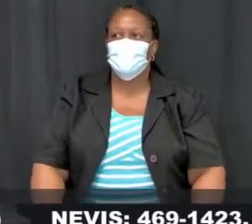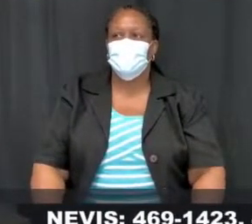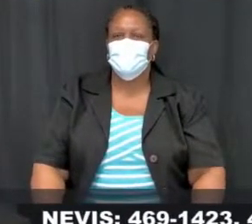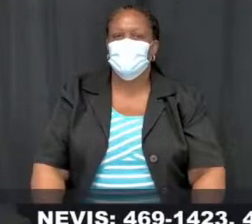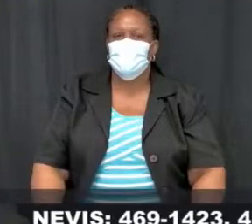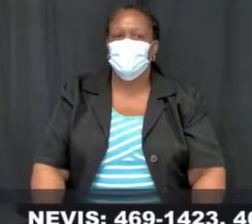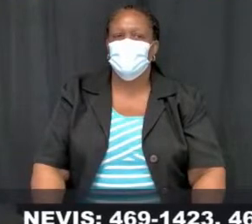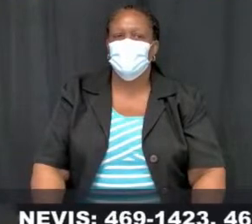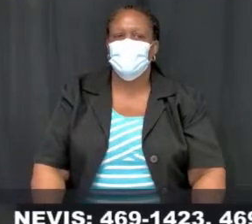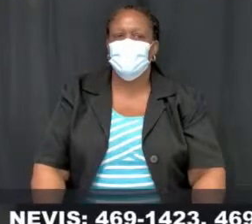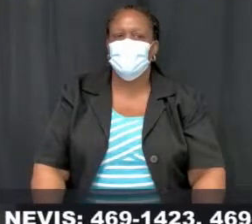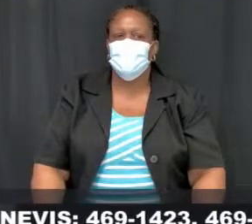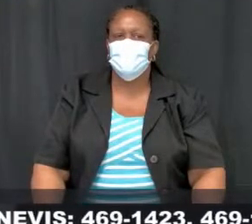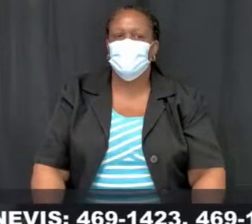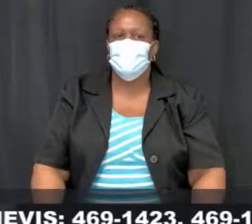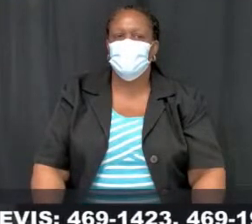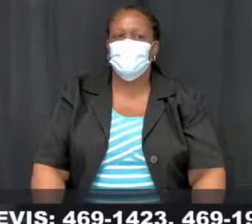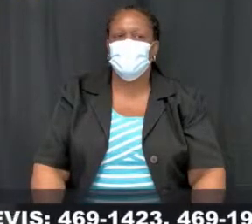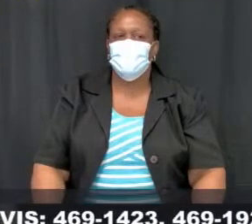guard?